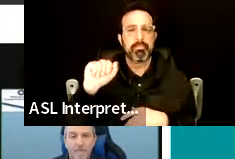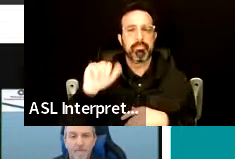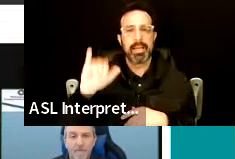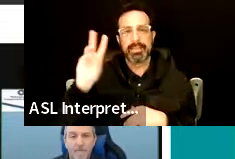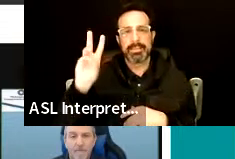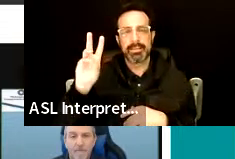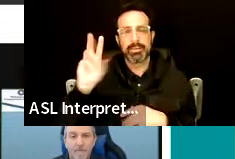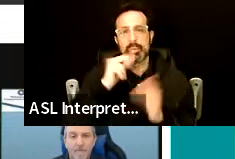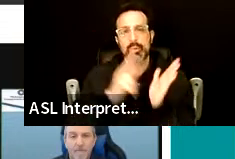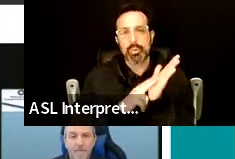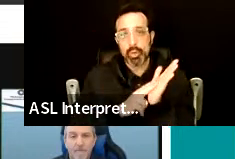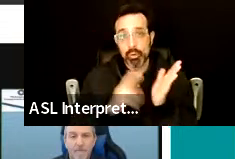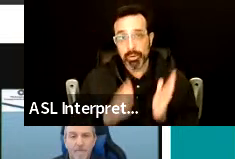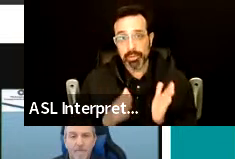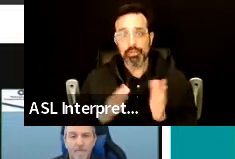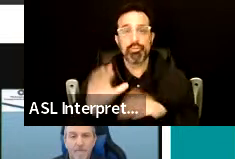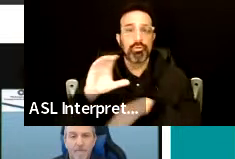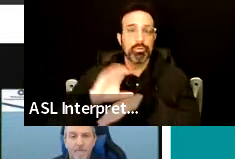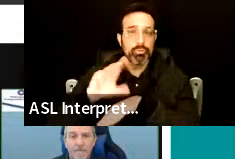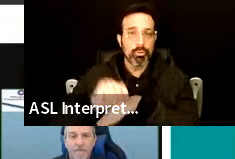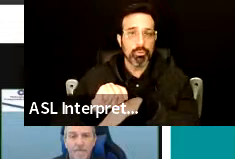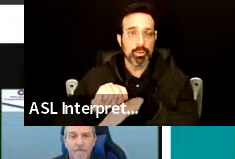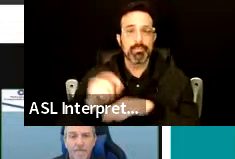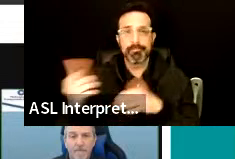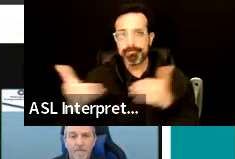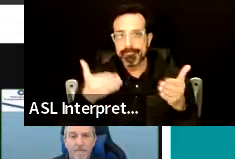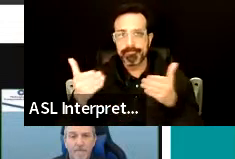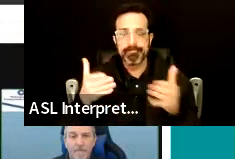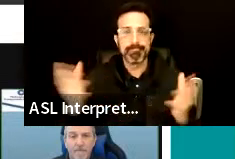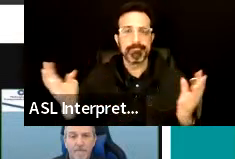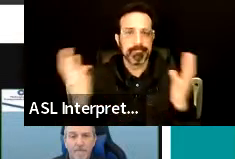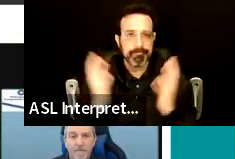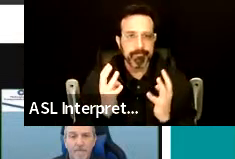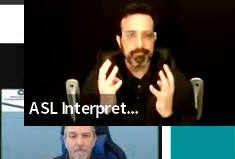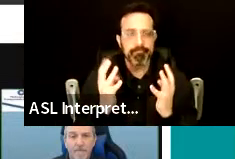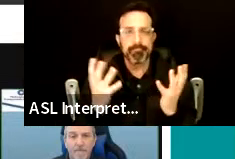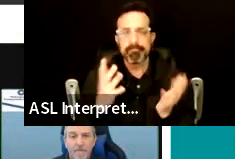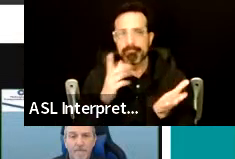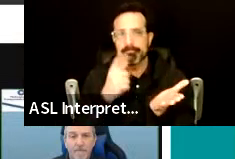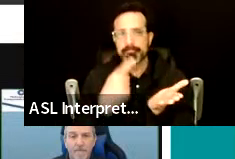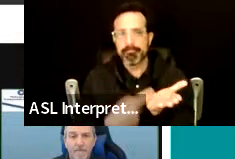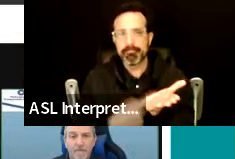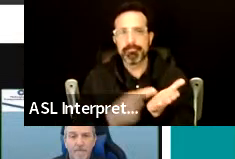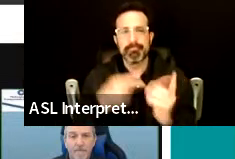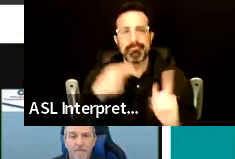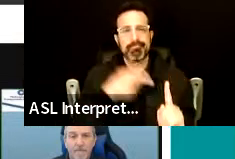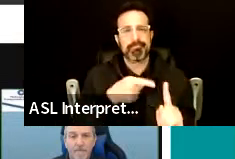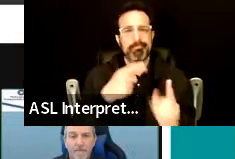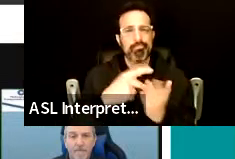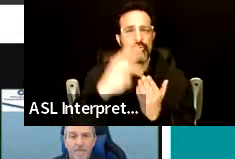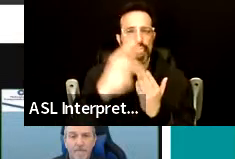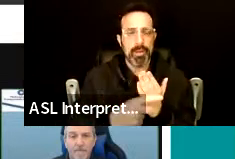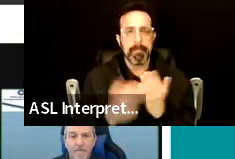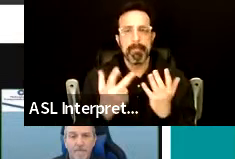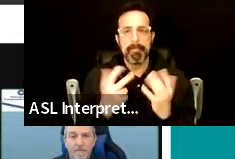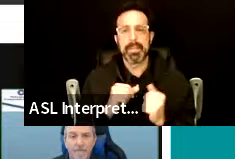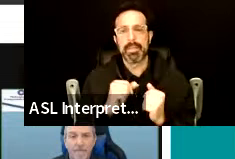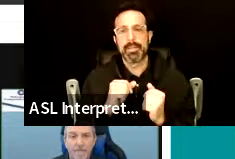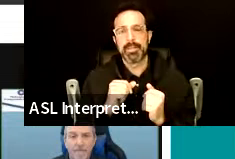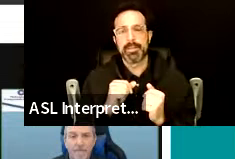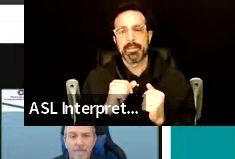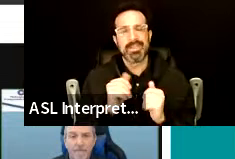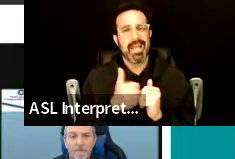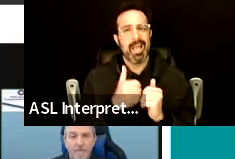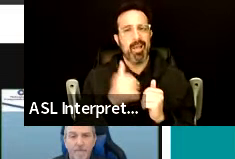and consultants invited to come and talk to the program about how